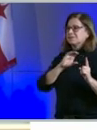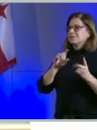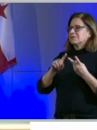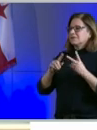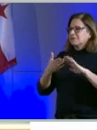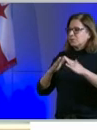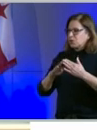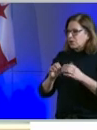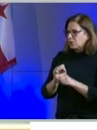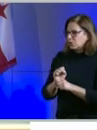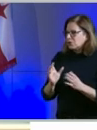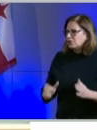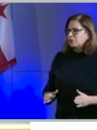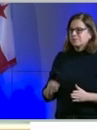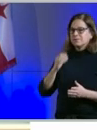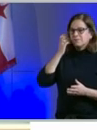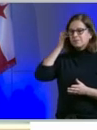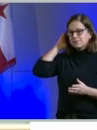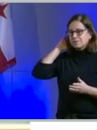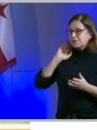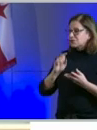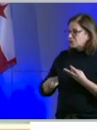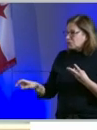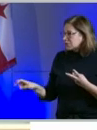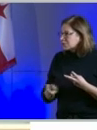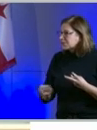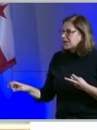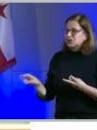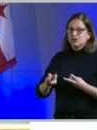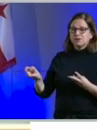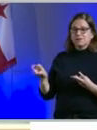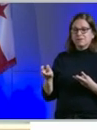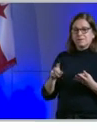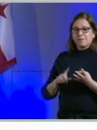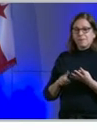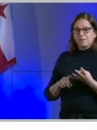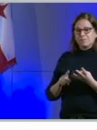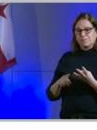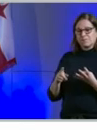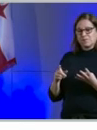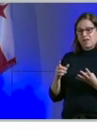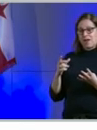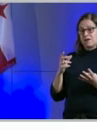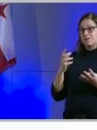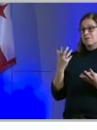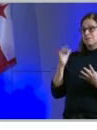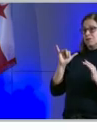transportation driving more and seeing what we can do to make it safer for the community.